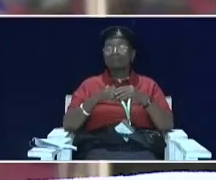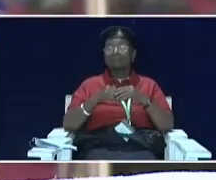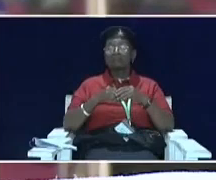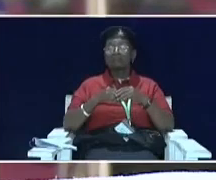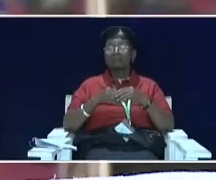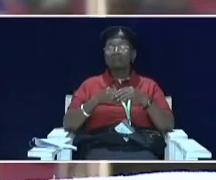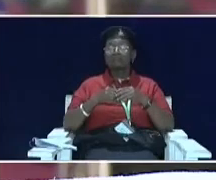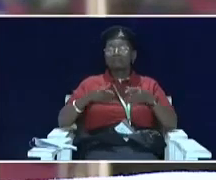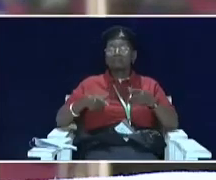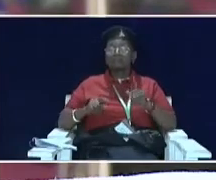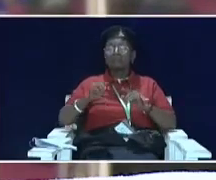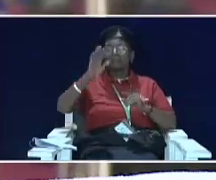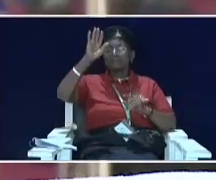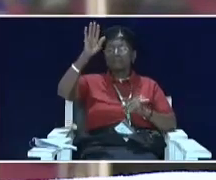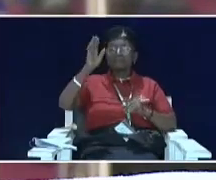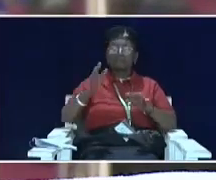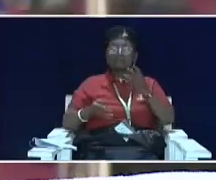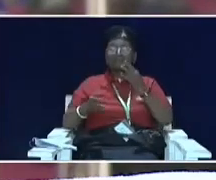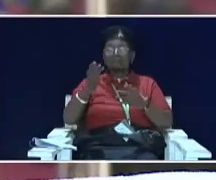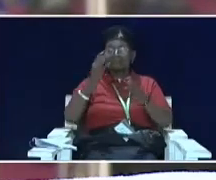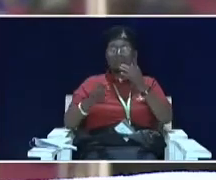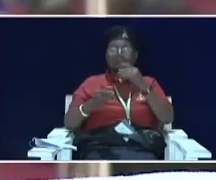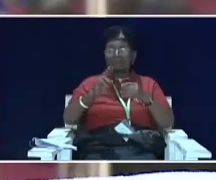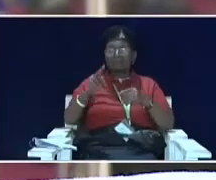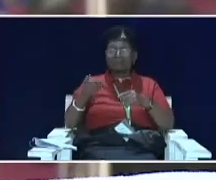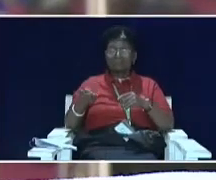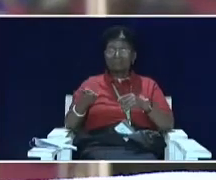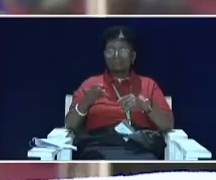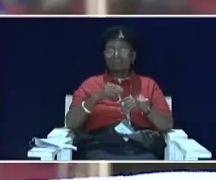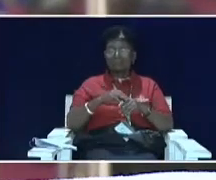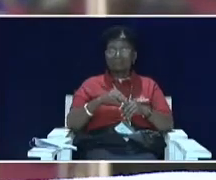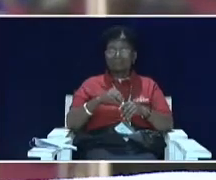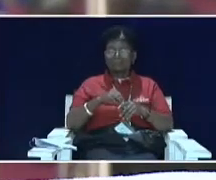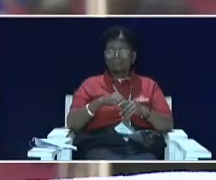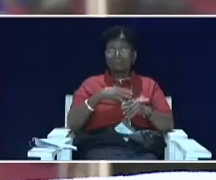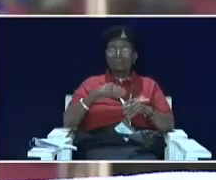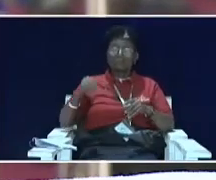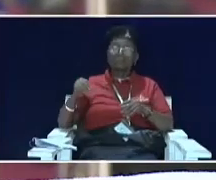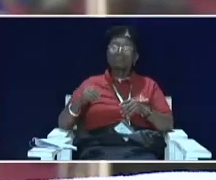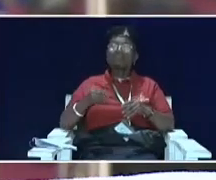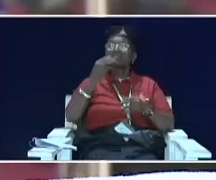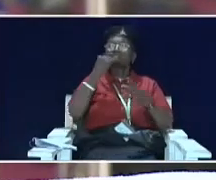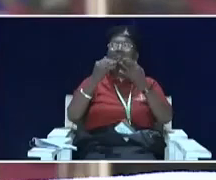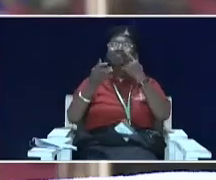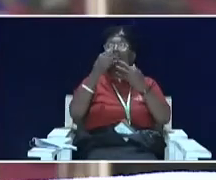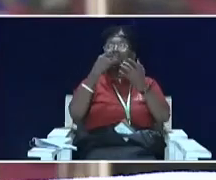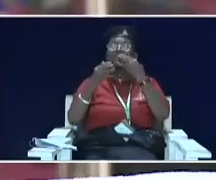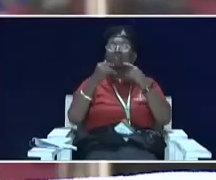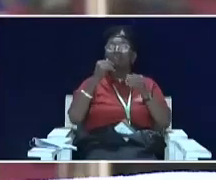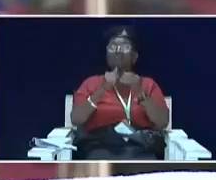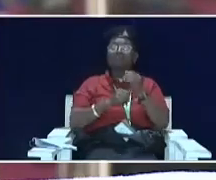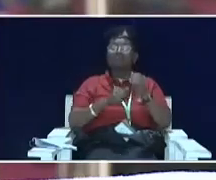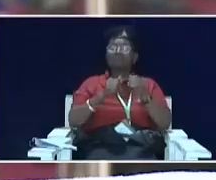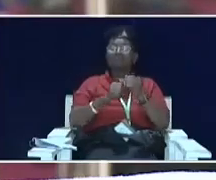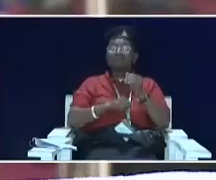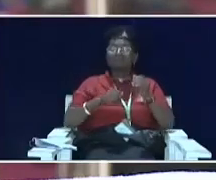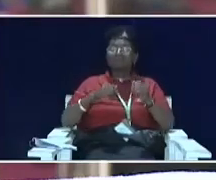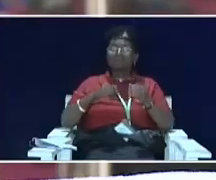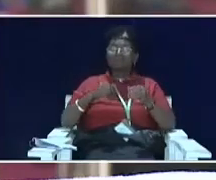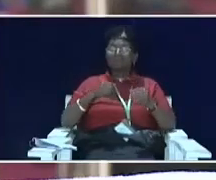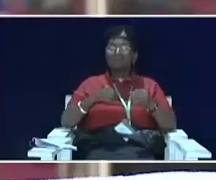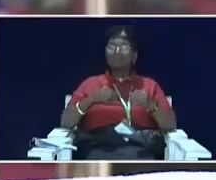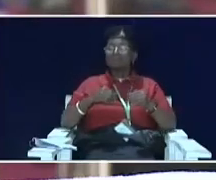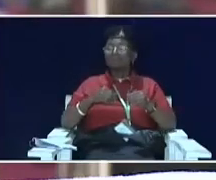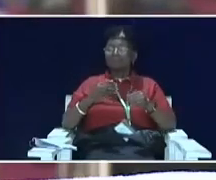Let your fire fall and consume every form of sickness and disease in my body. You know, many a